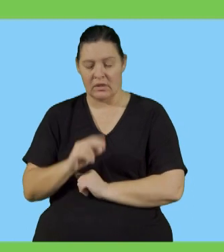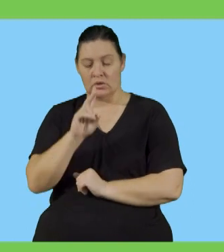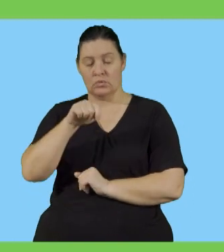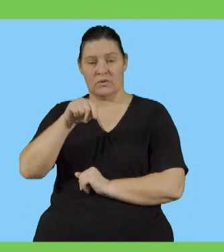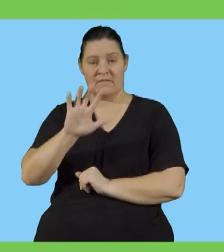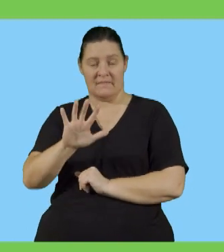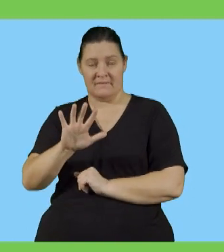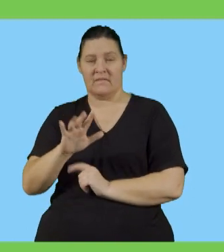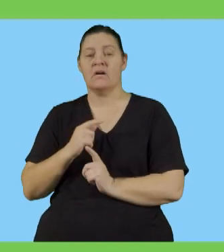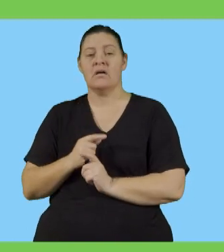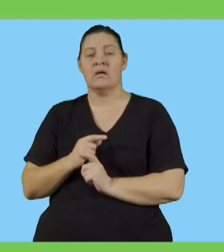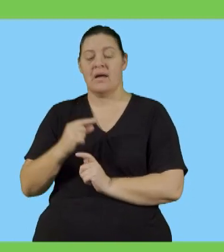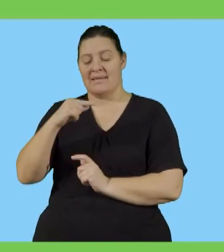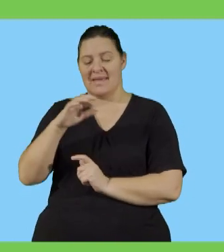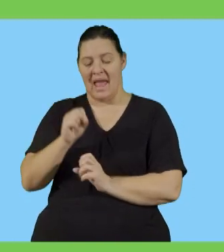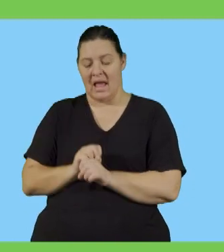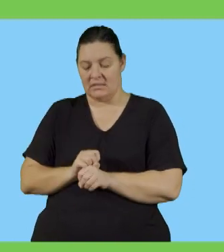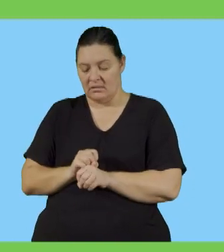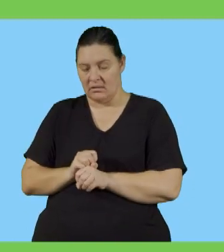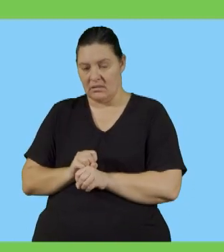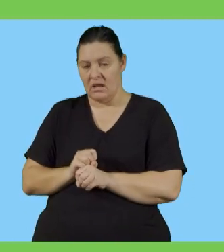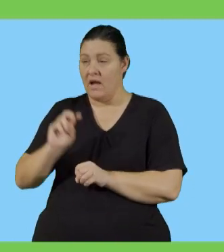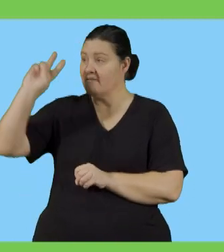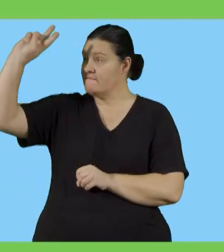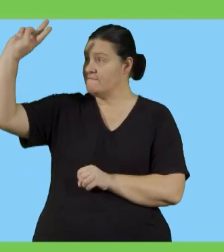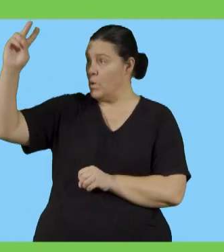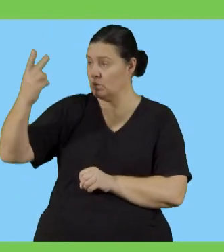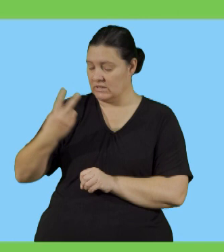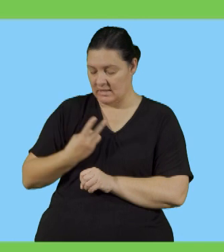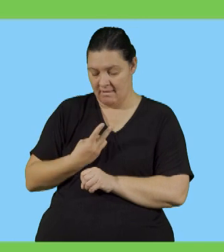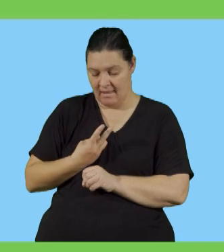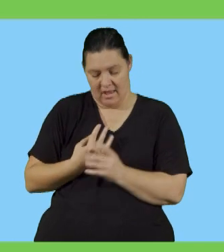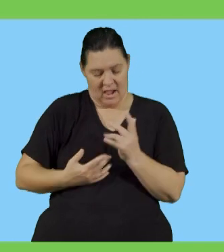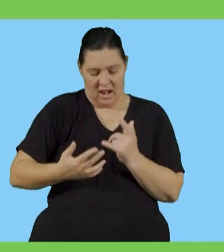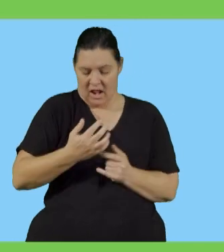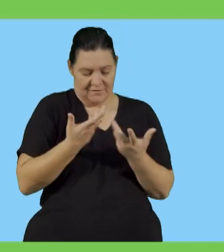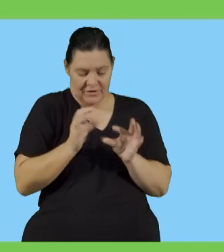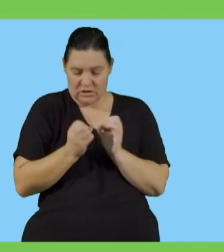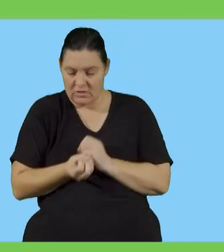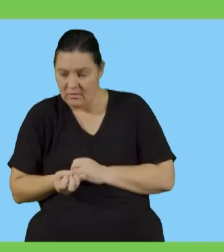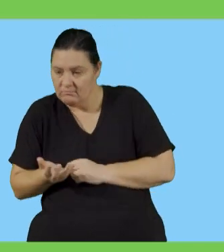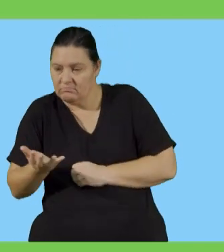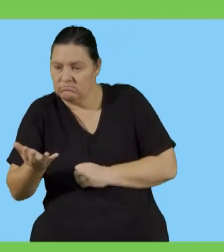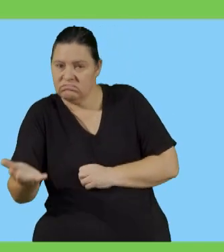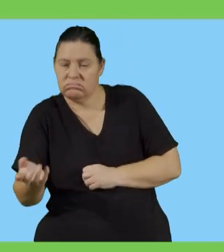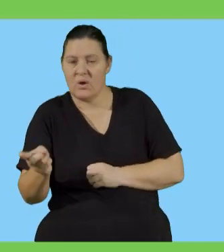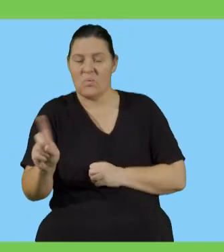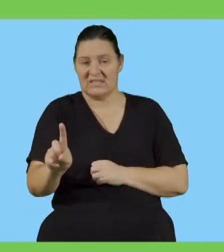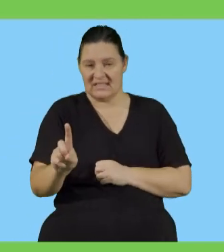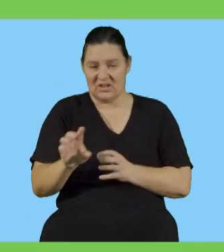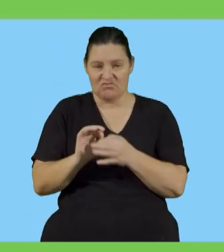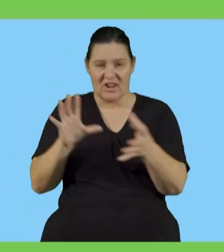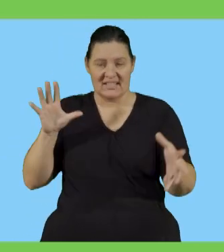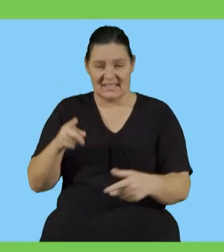2.5 is the gas released during photosynthesis. So now we are going to be looking at what is